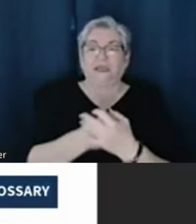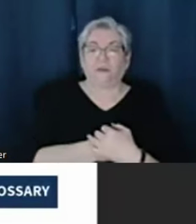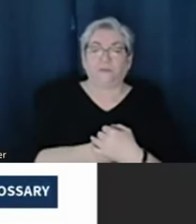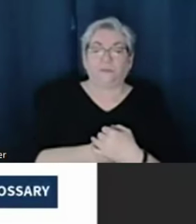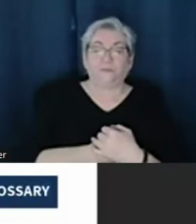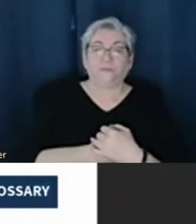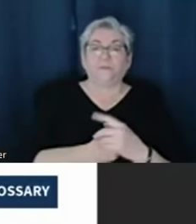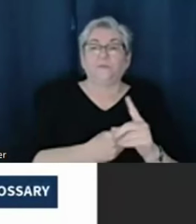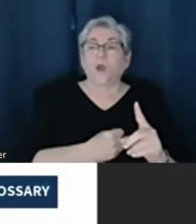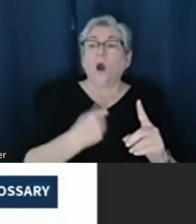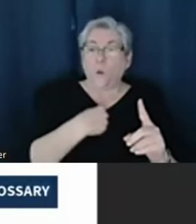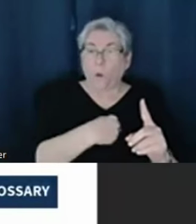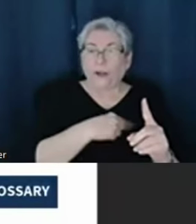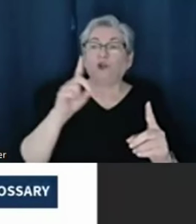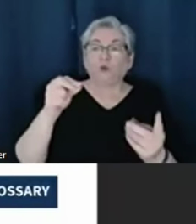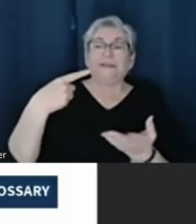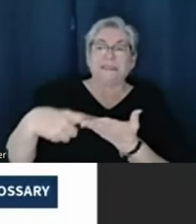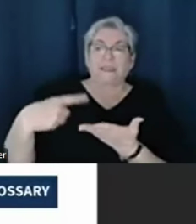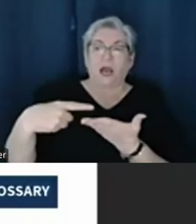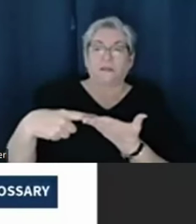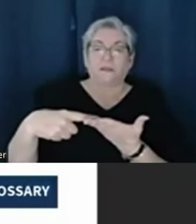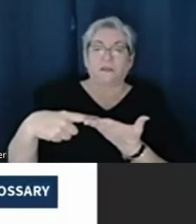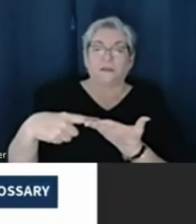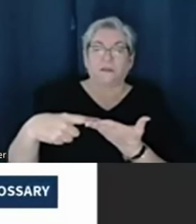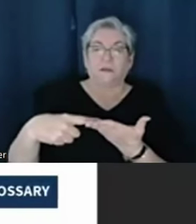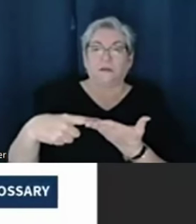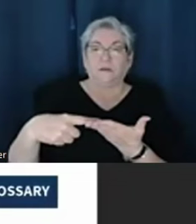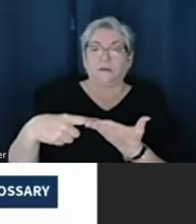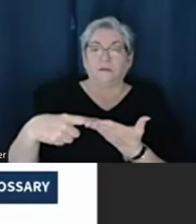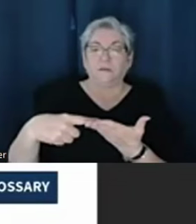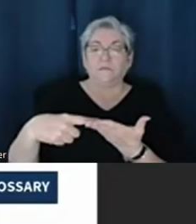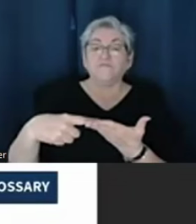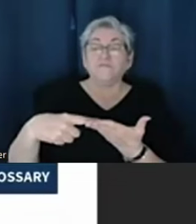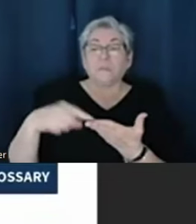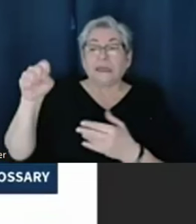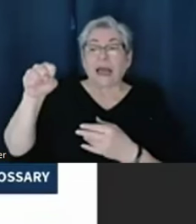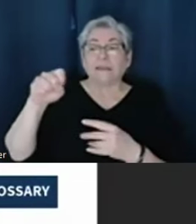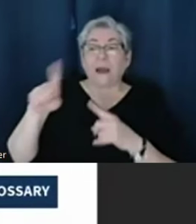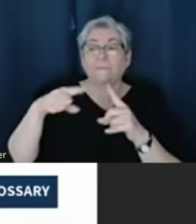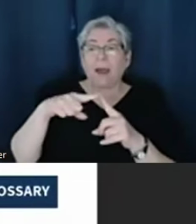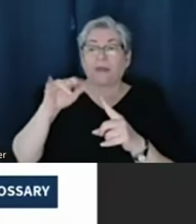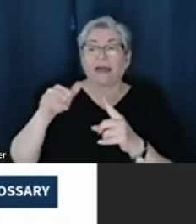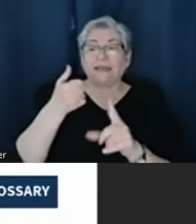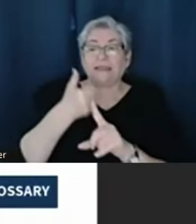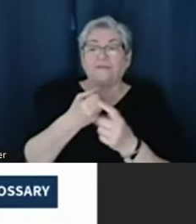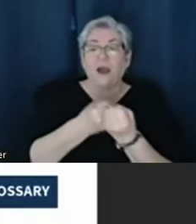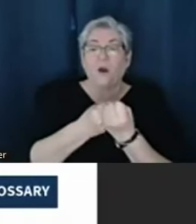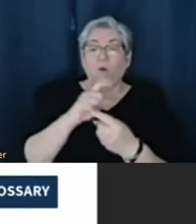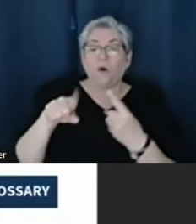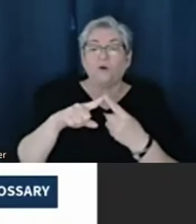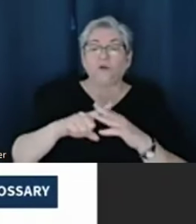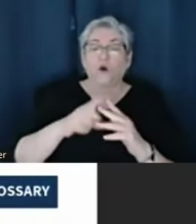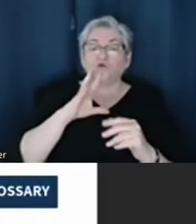We do discuss quite a bit about self-advocacy once we start beginning to talk about